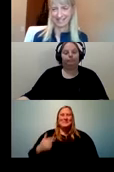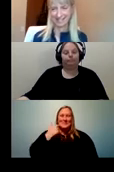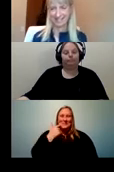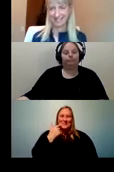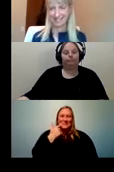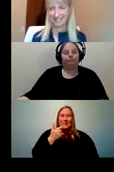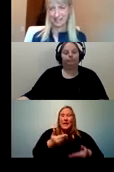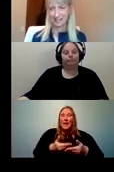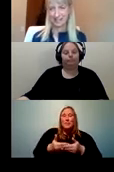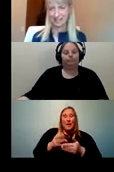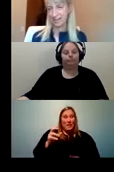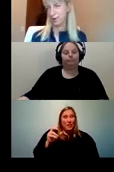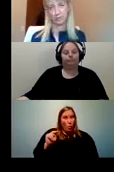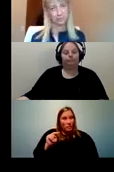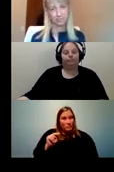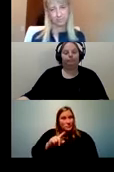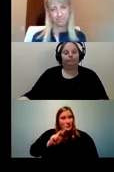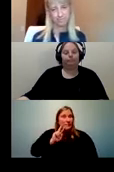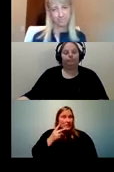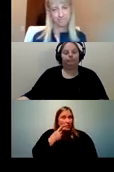Baby corn's a vegetable. I know.